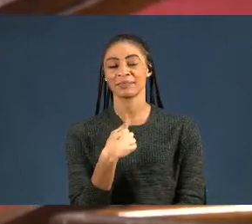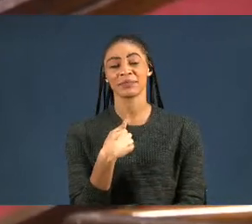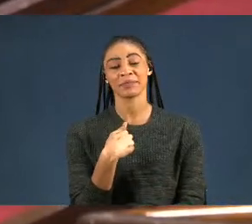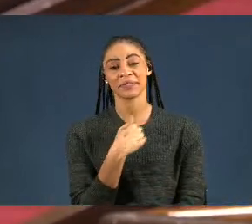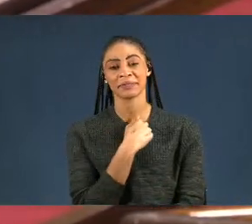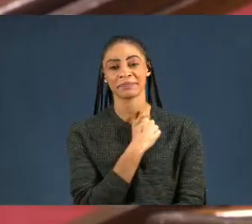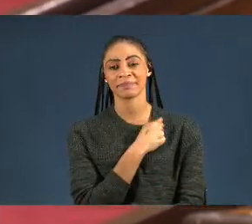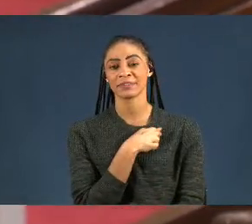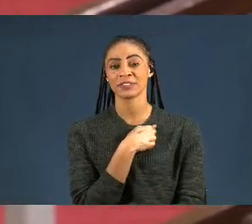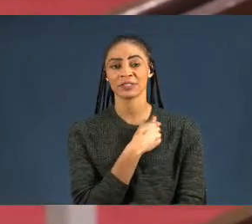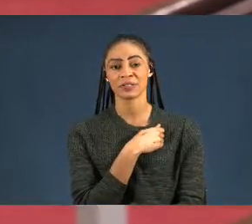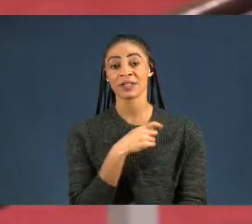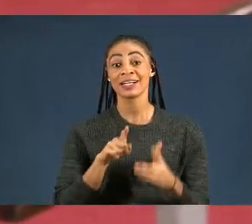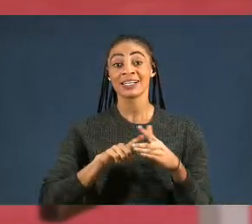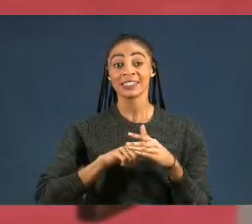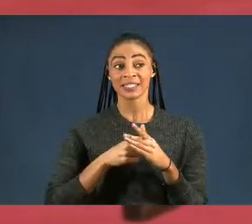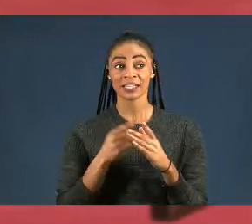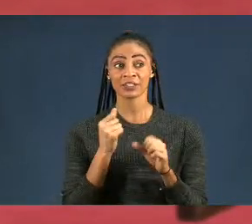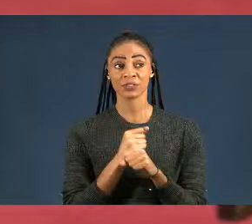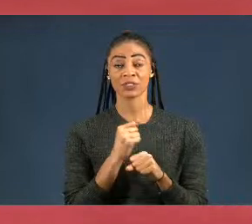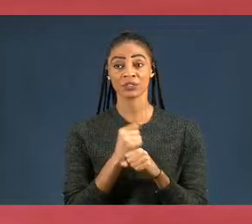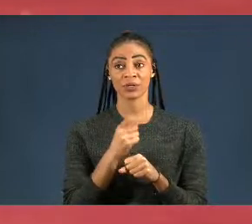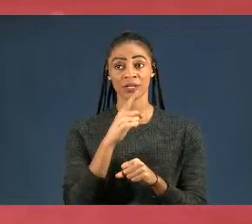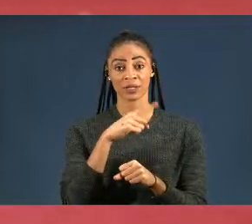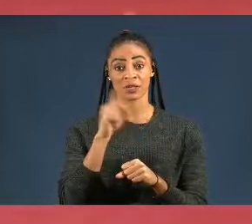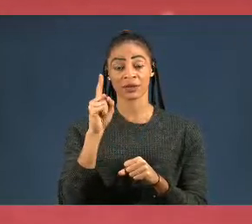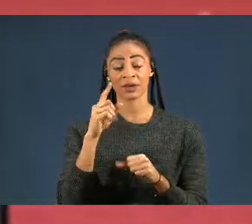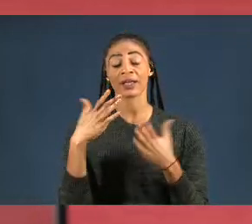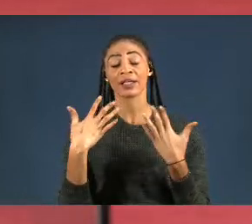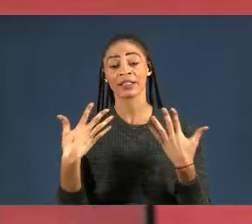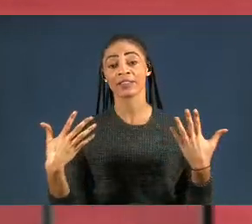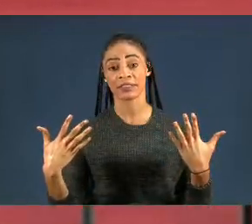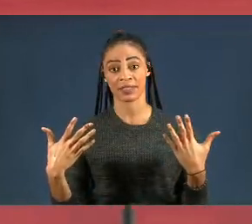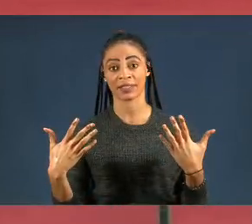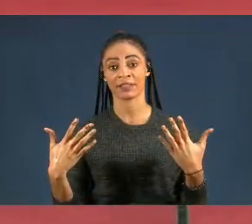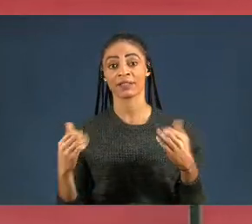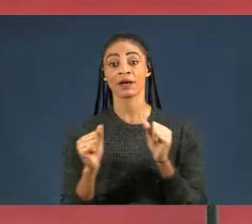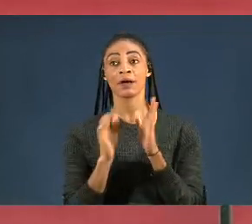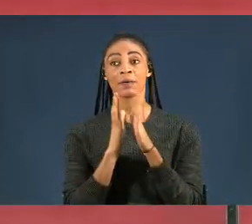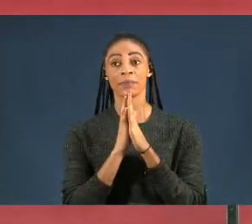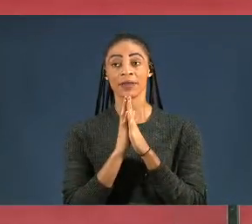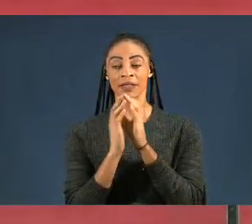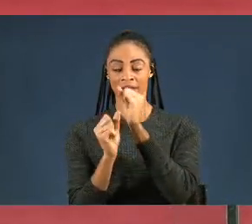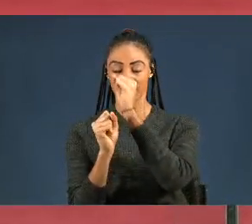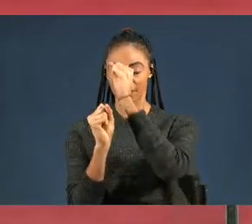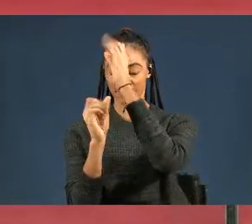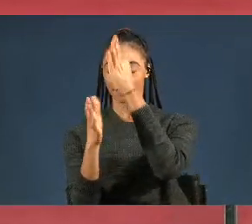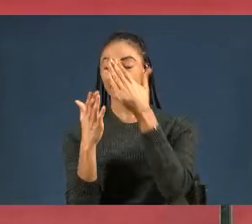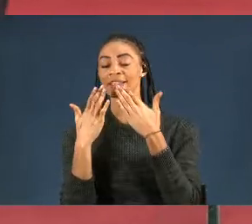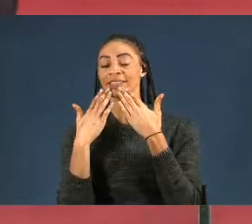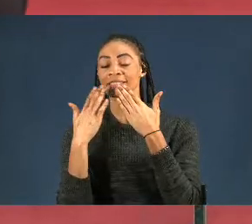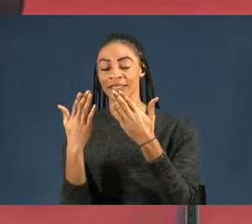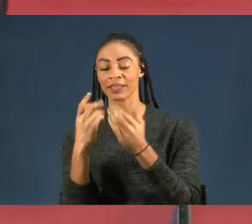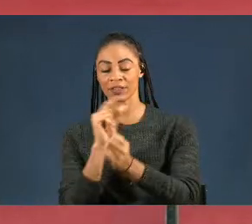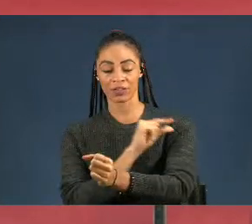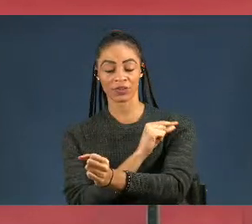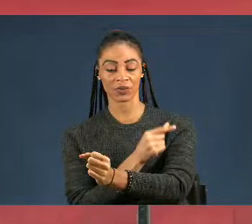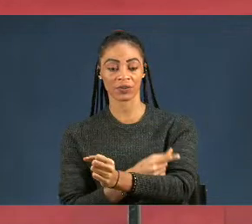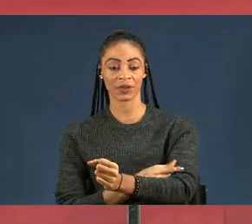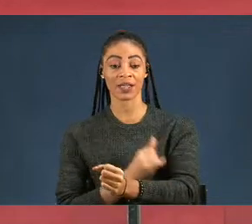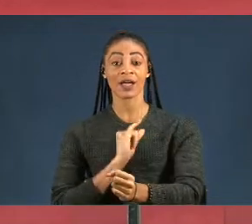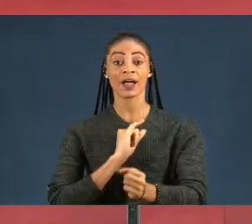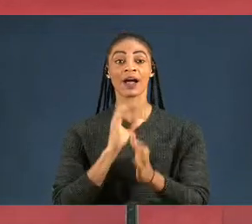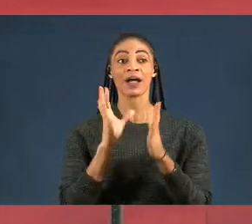And then you begin to do the right thing. Father, we thank you for the grace that you've poured upon families. I pray, Lord, that none of the